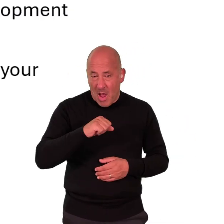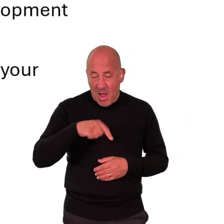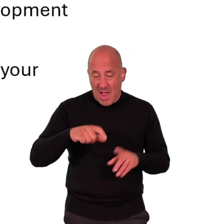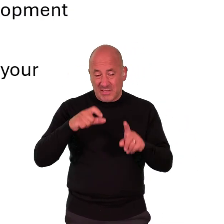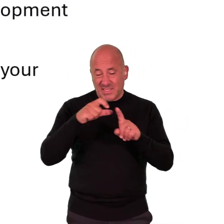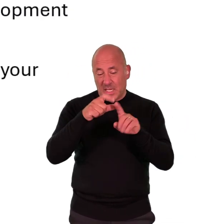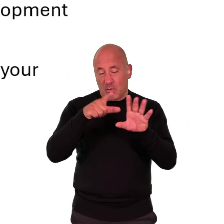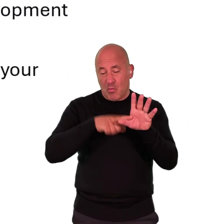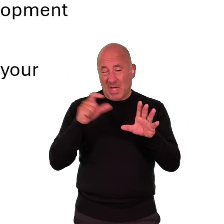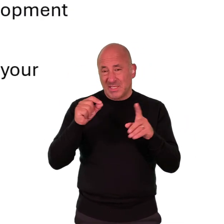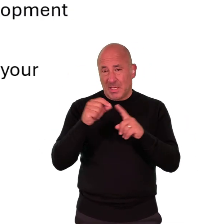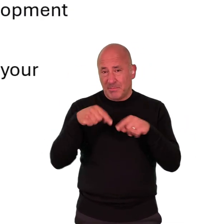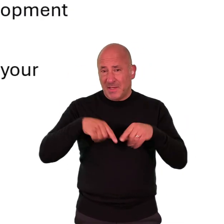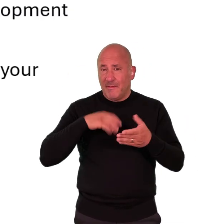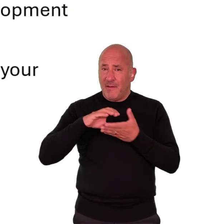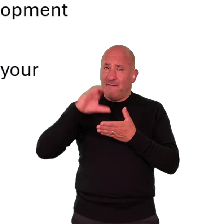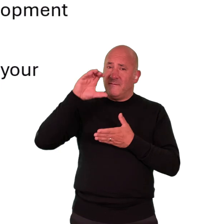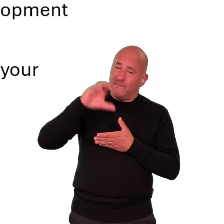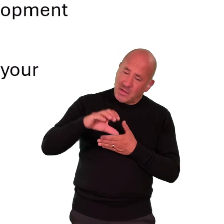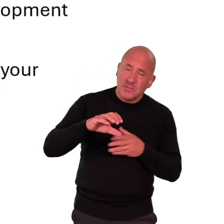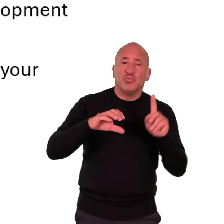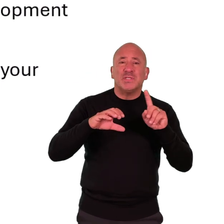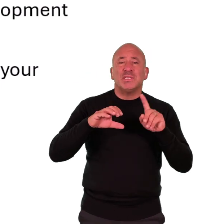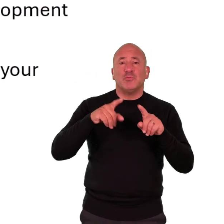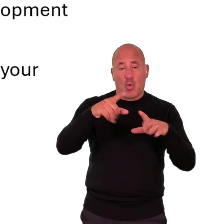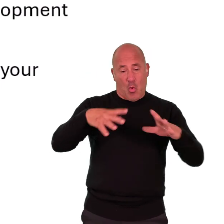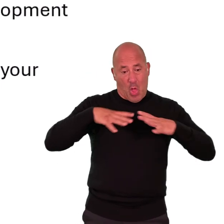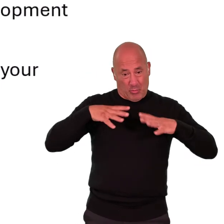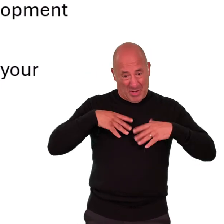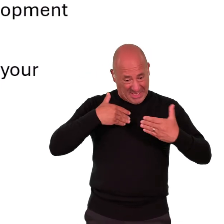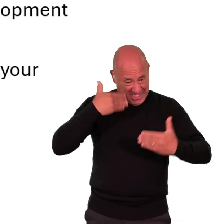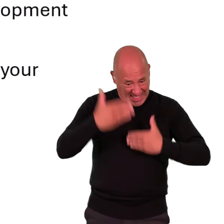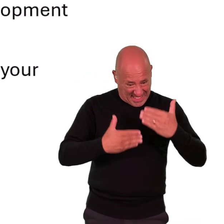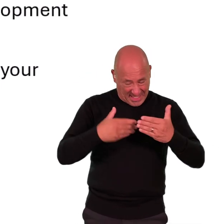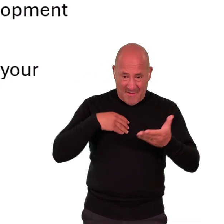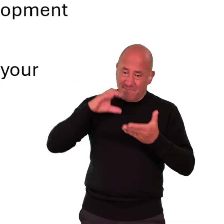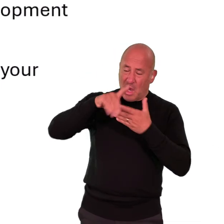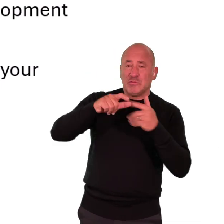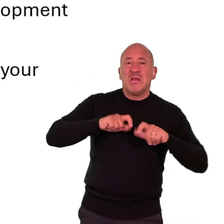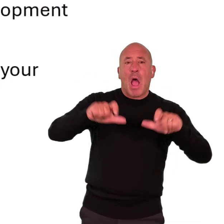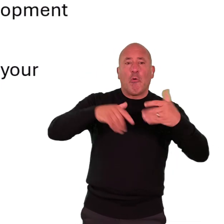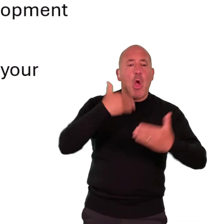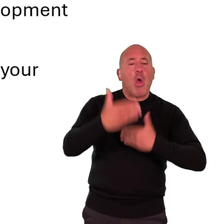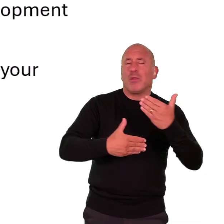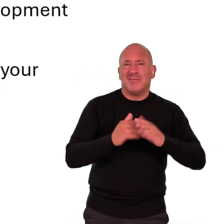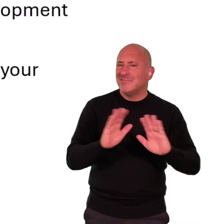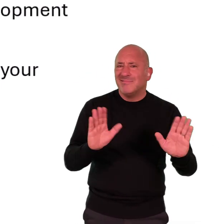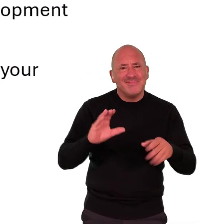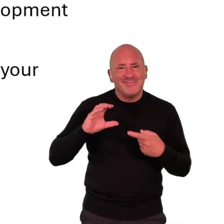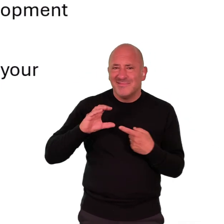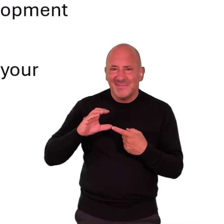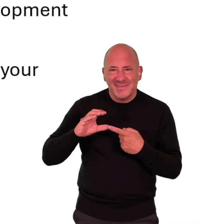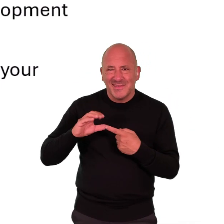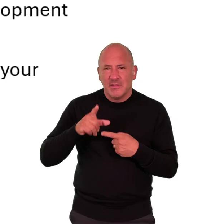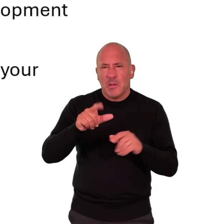do. Strong applications are specific, and they tell us what doors the activity will open in the